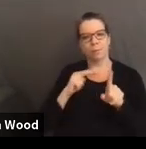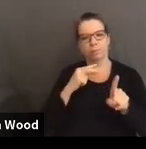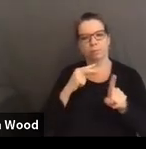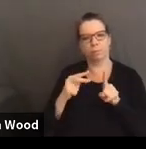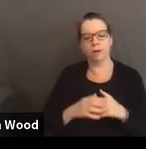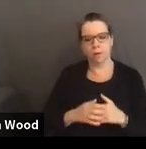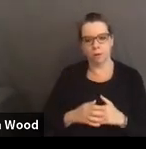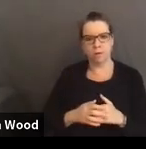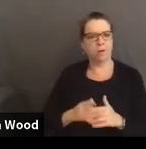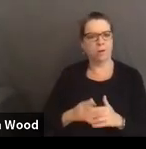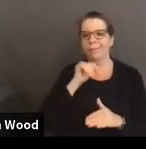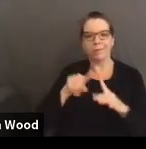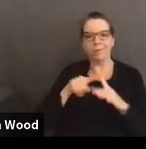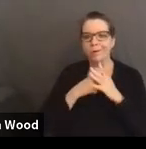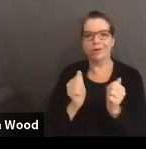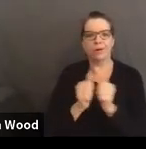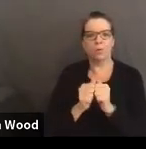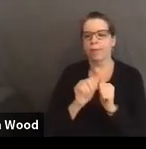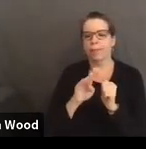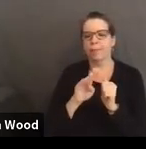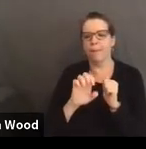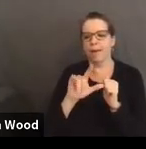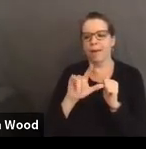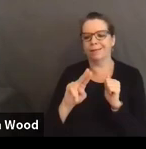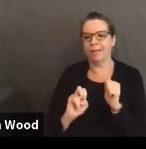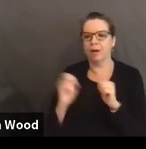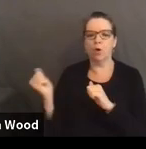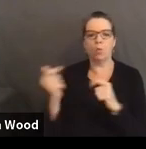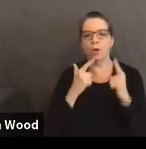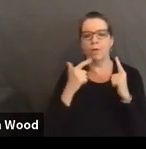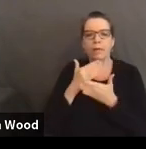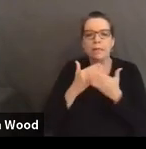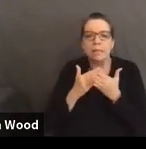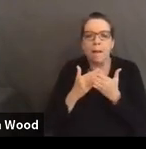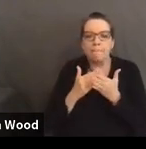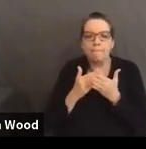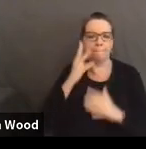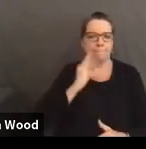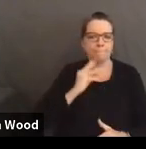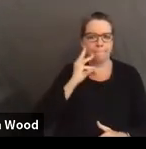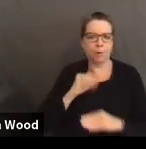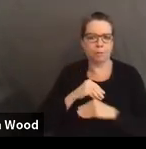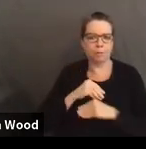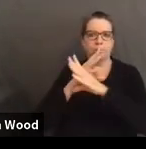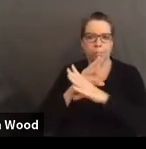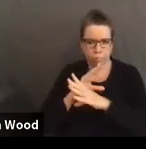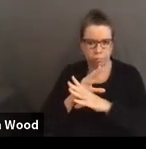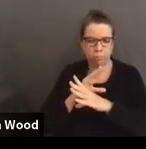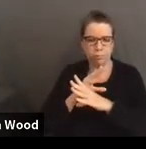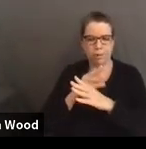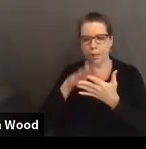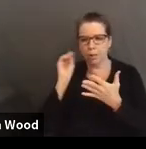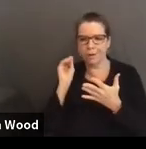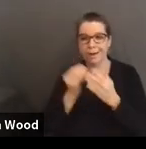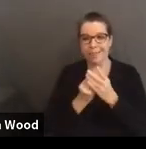they're not starting with a baseline. We've all had some experience with distance learning of some kind in the